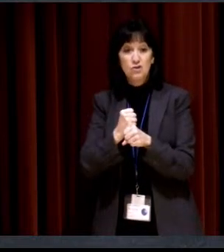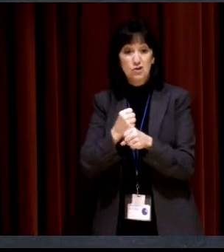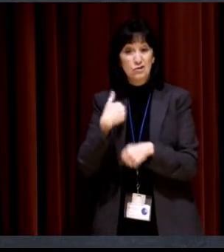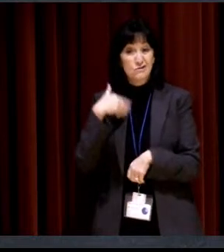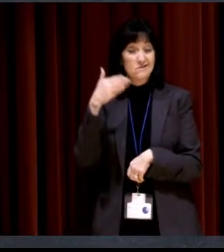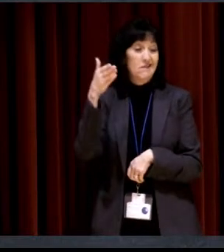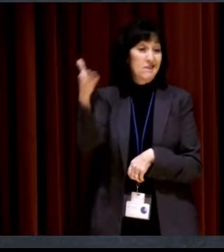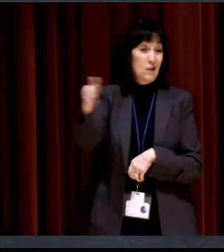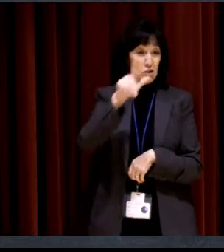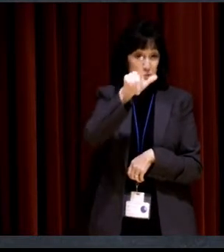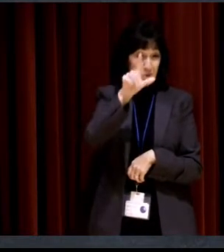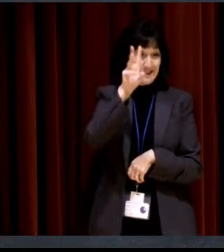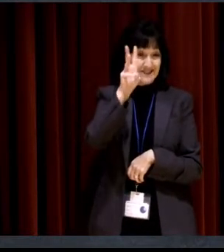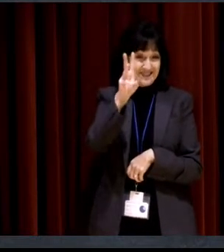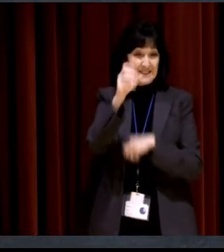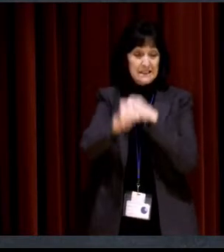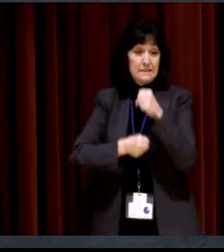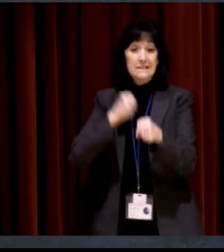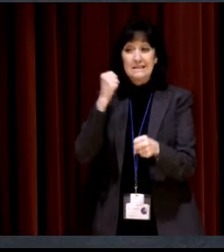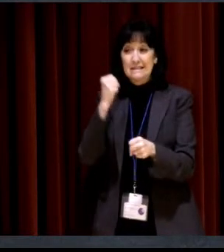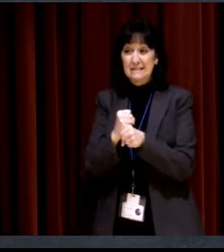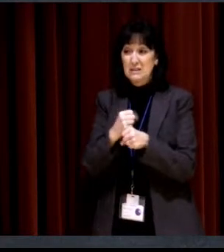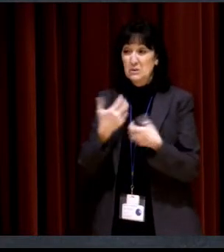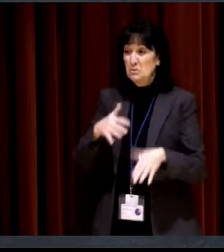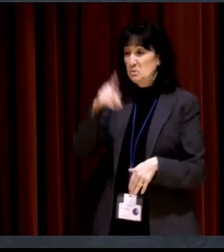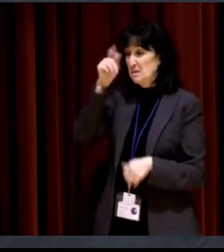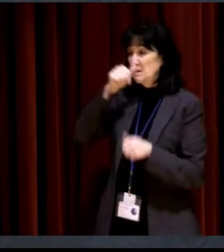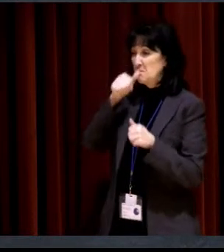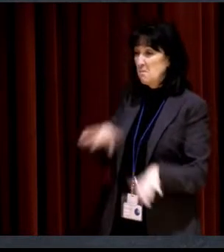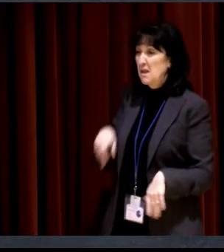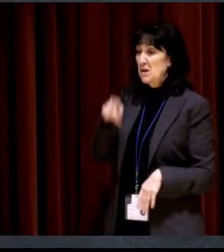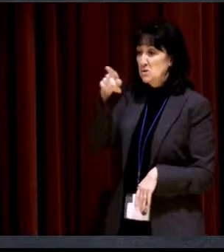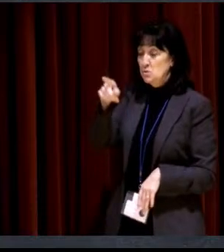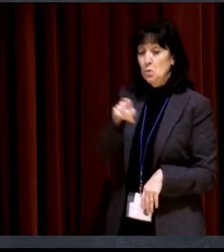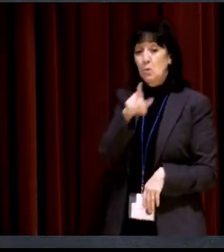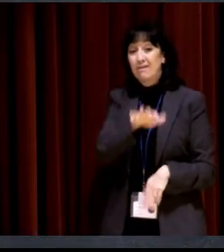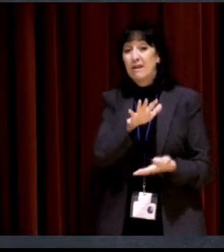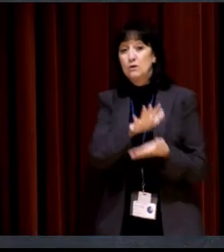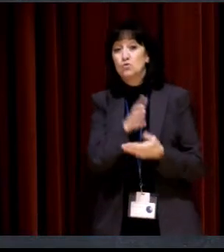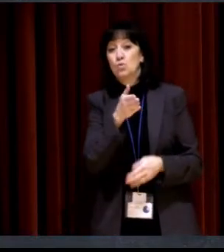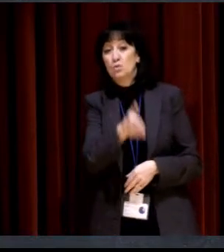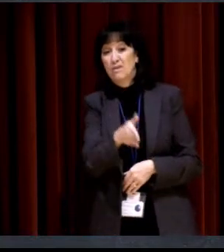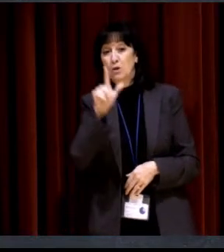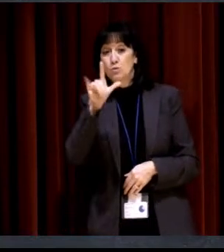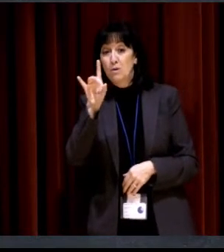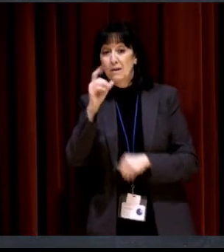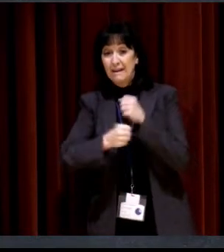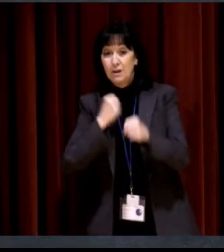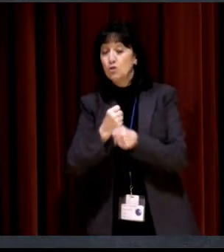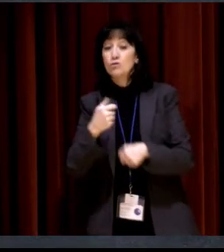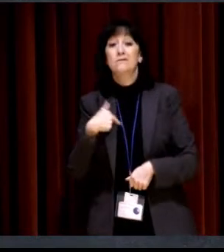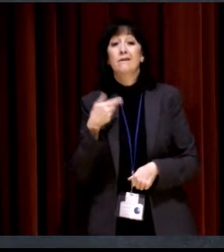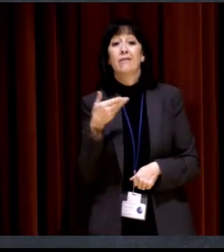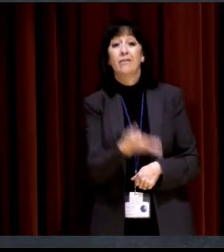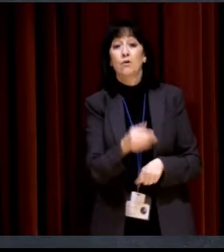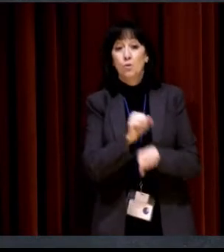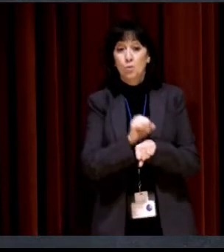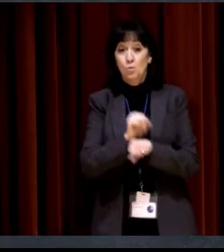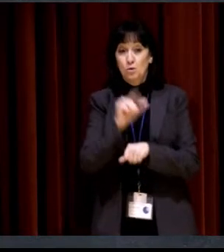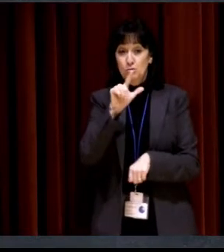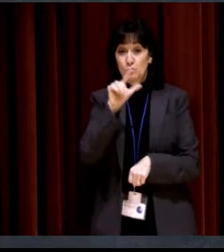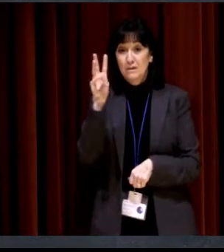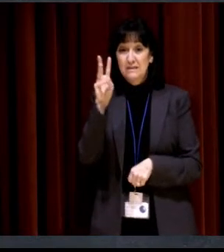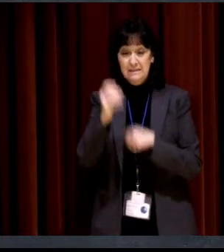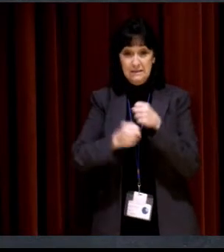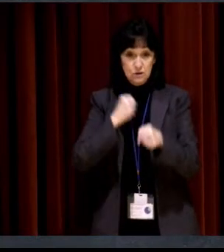26 years. God bless That you. school was open for 28 years, and I was there for 26. I worked there